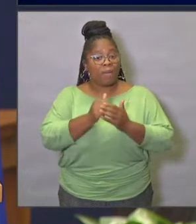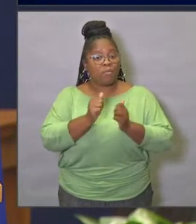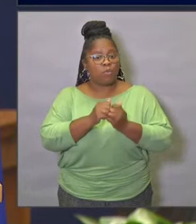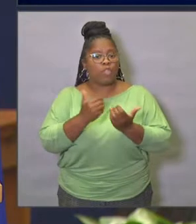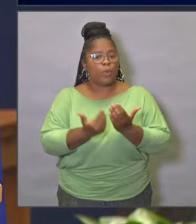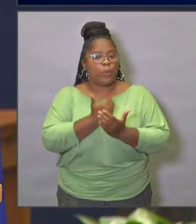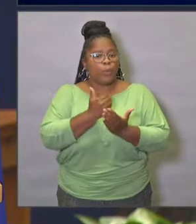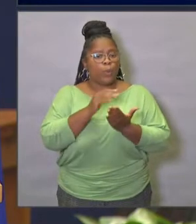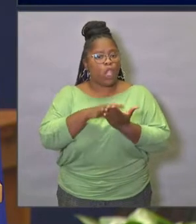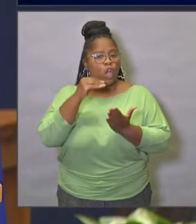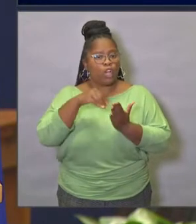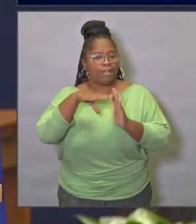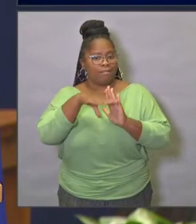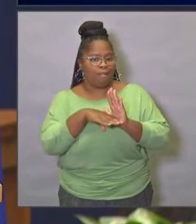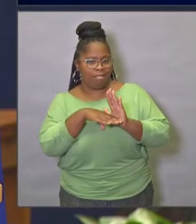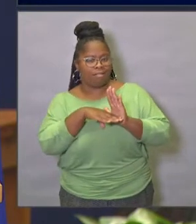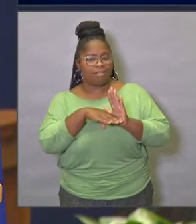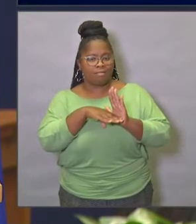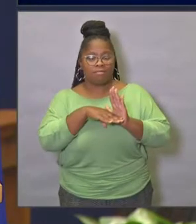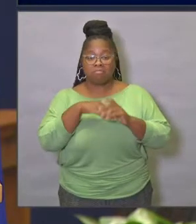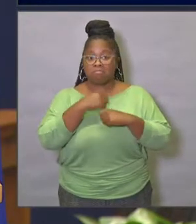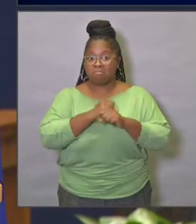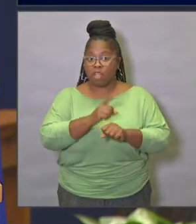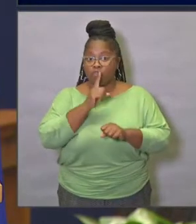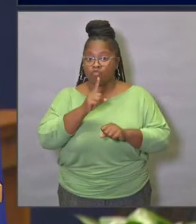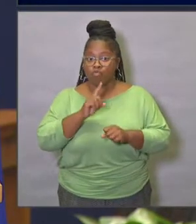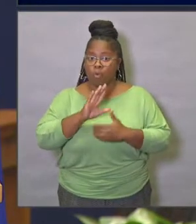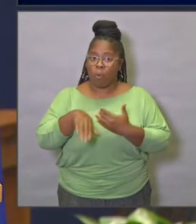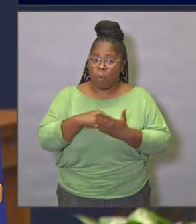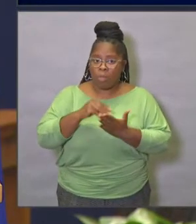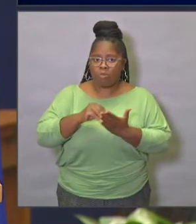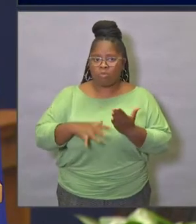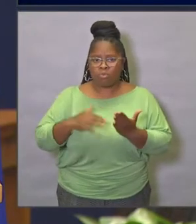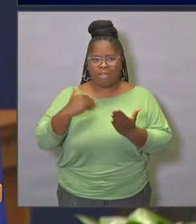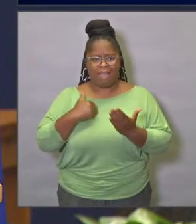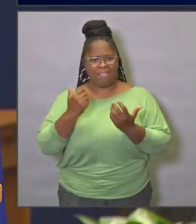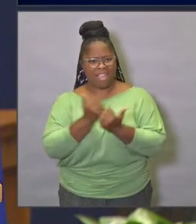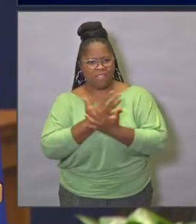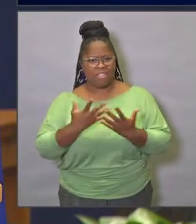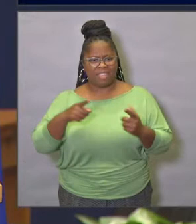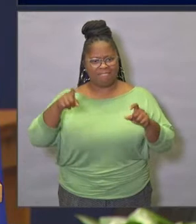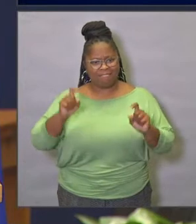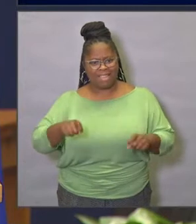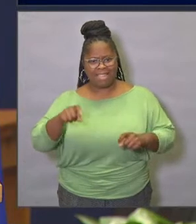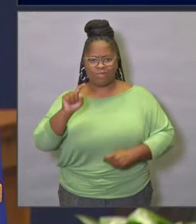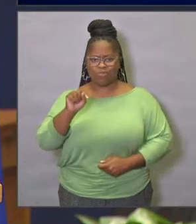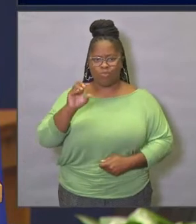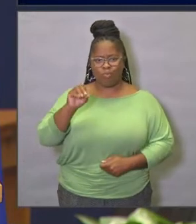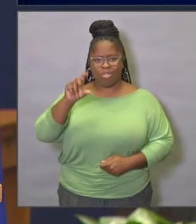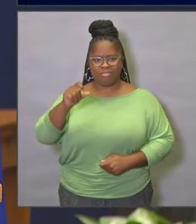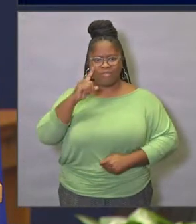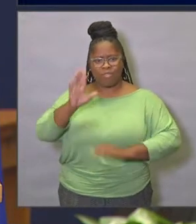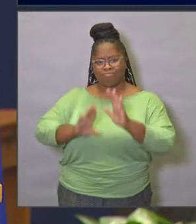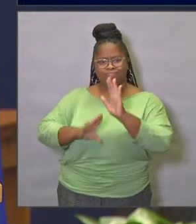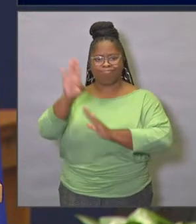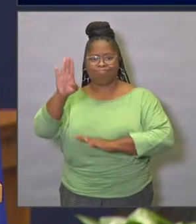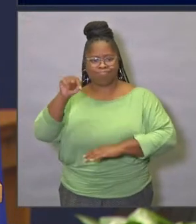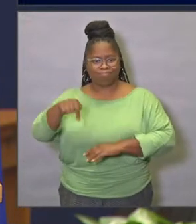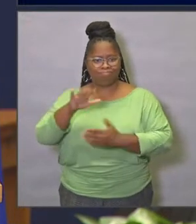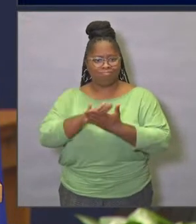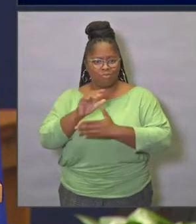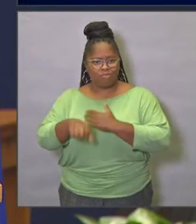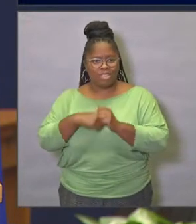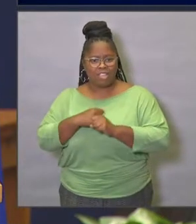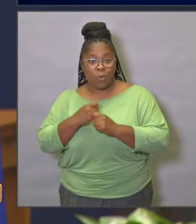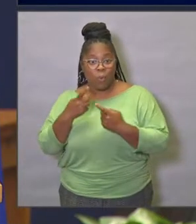learning guidelines. This will ensure that students have the tools they need to thrive this school year while